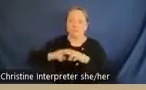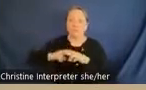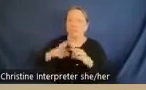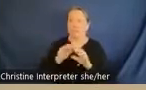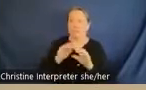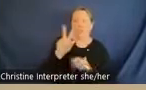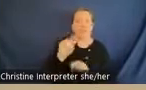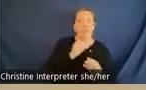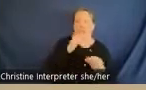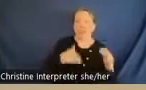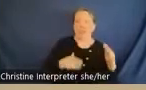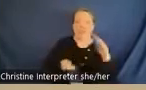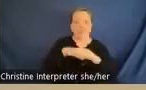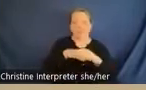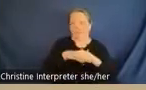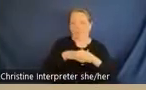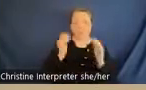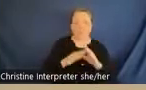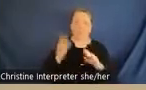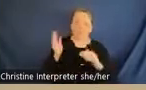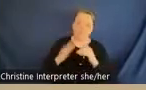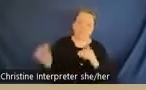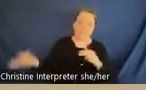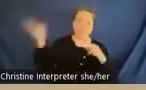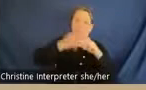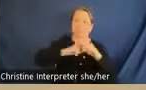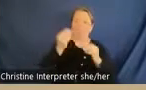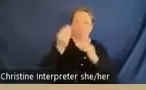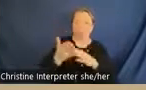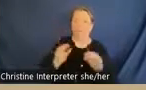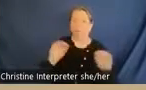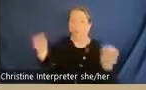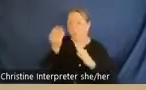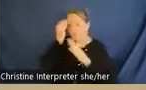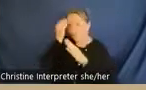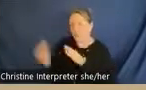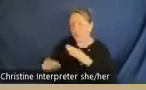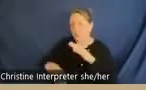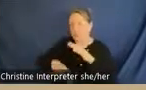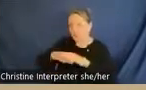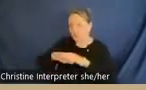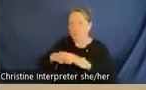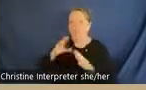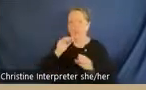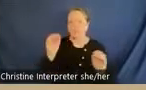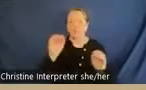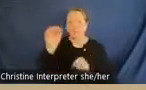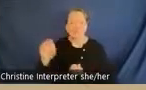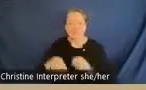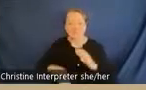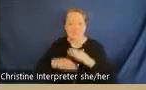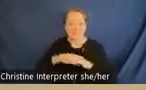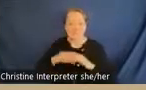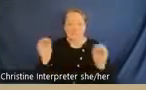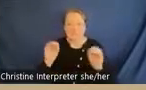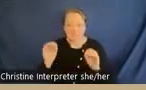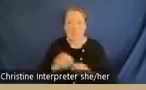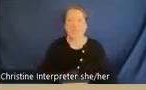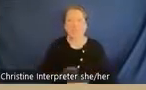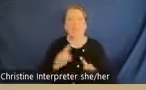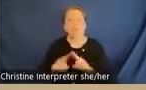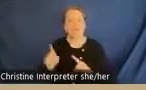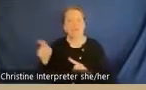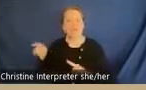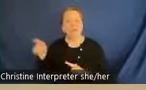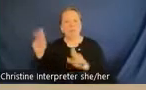on how much you can raise your rent. There are notification caps, but there are no real percentage caps. But